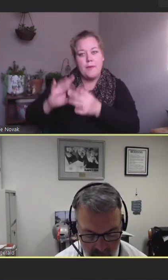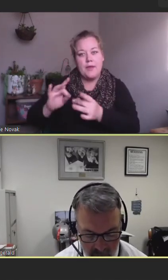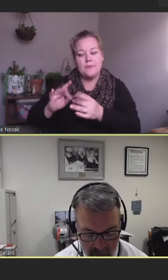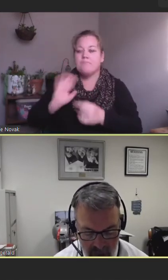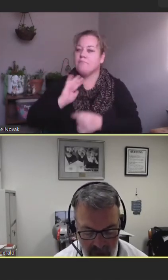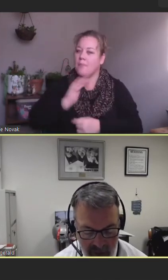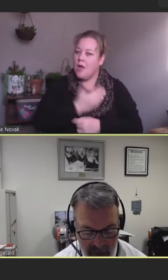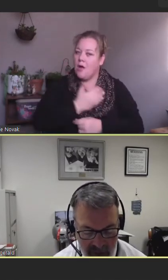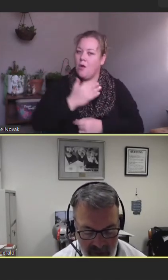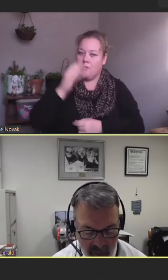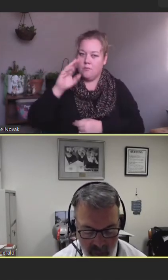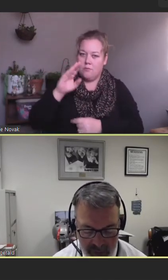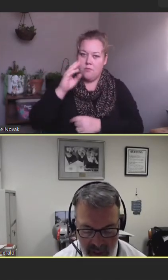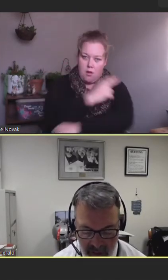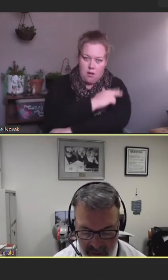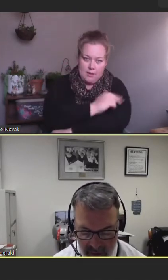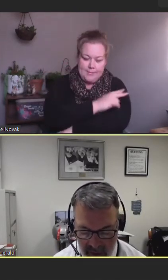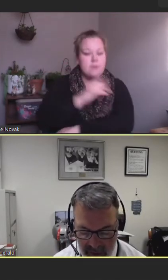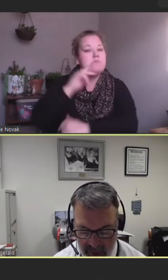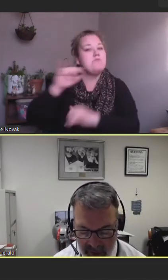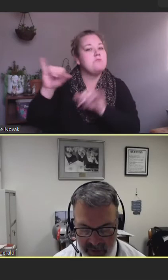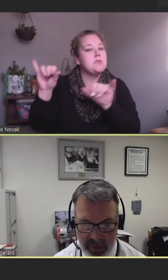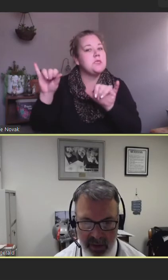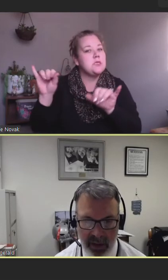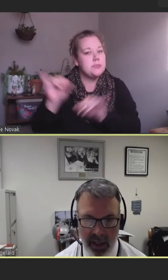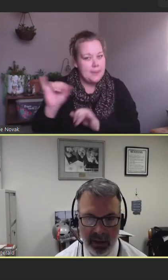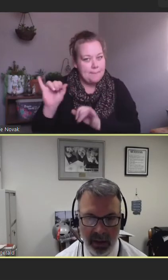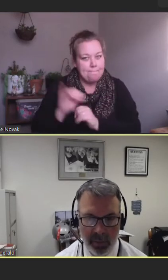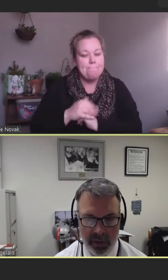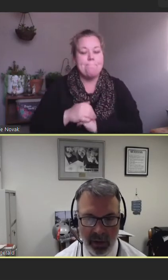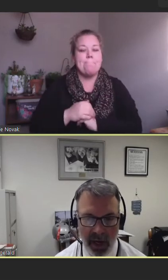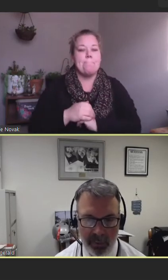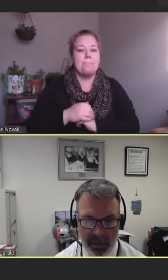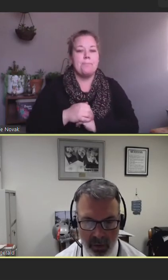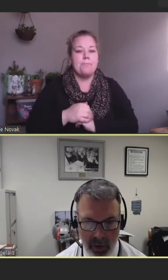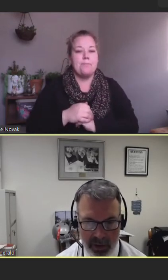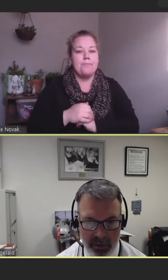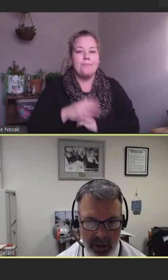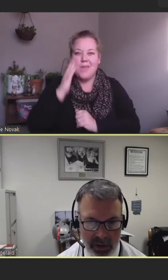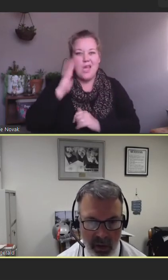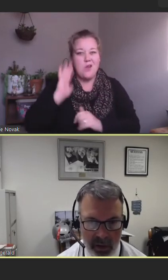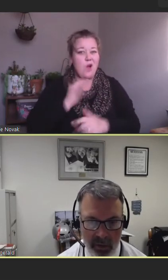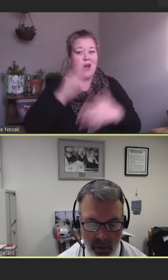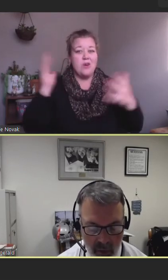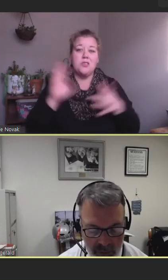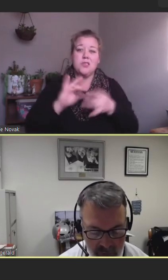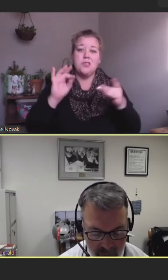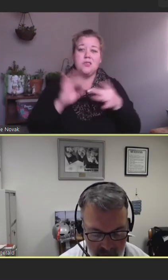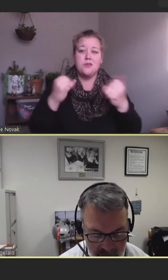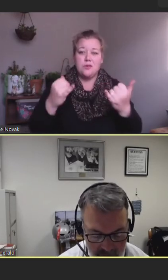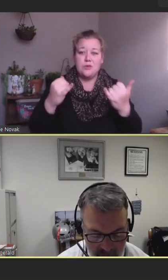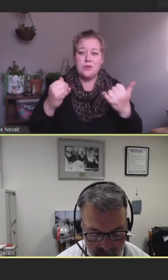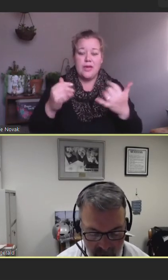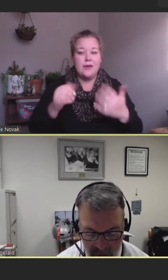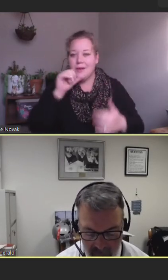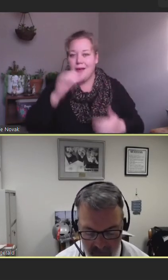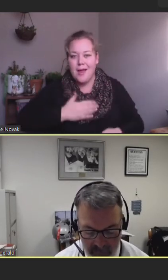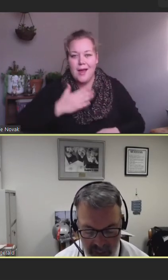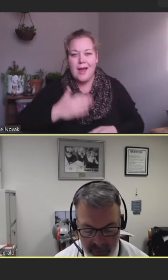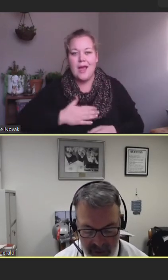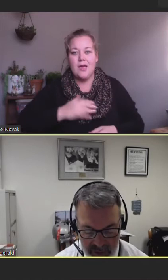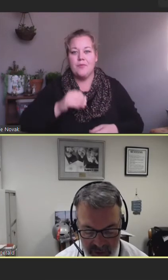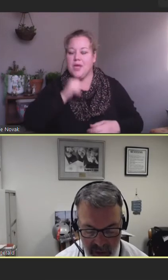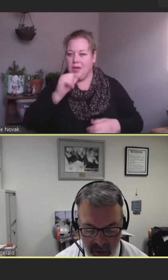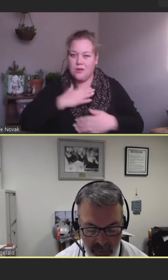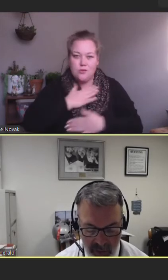So, and again, and the story we're telling today isn't a kind of amusing or happy story. It's turning into a horror story.